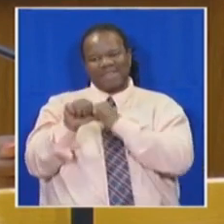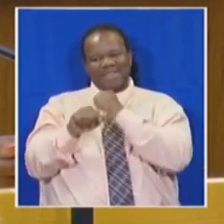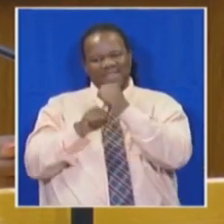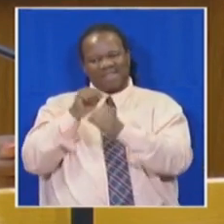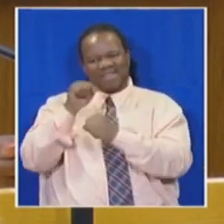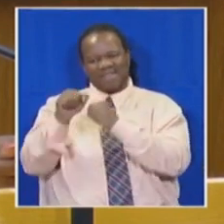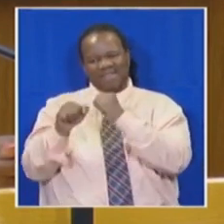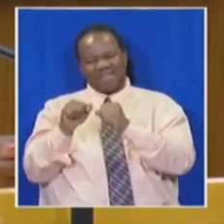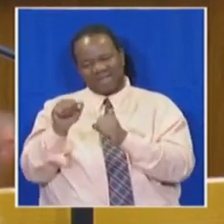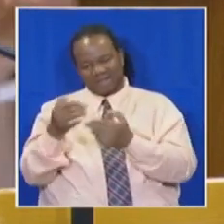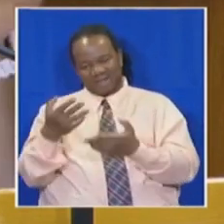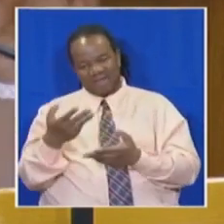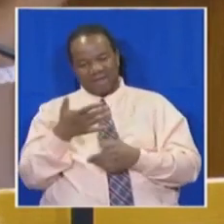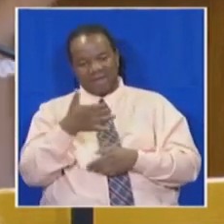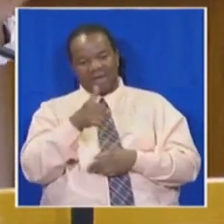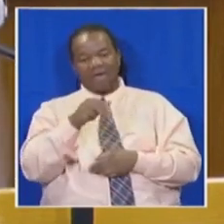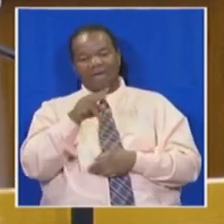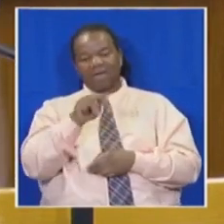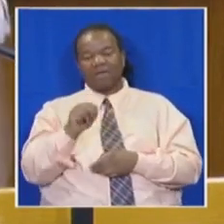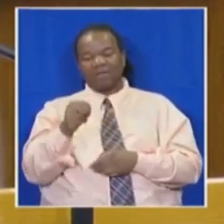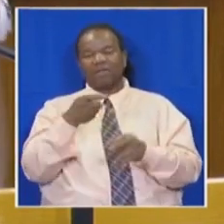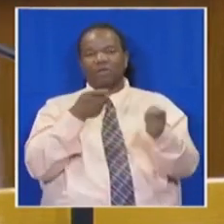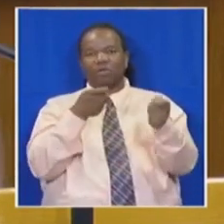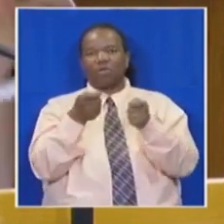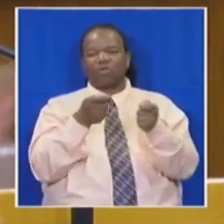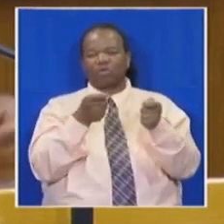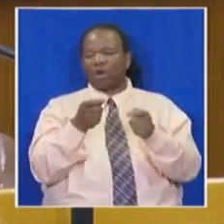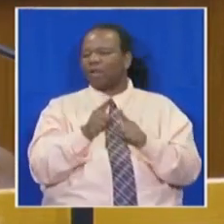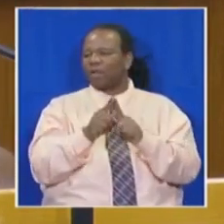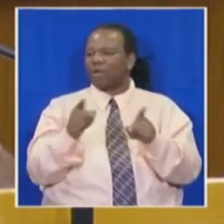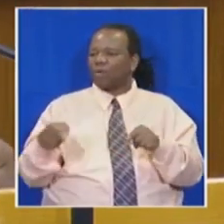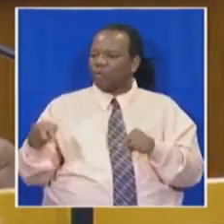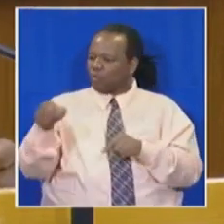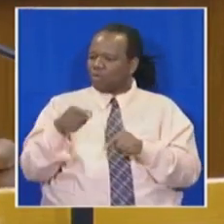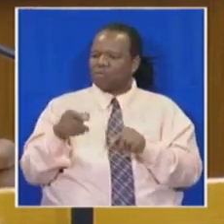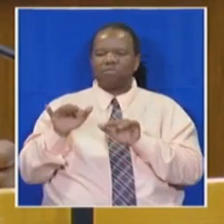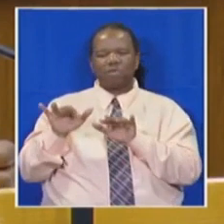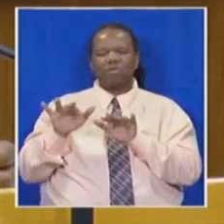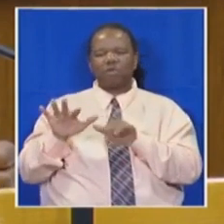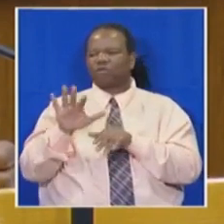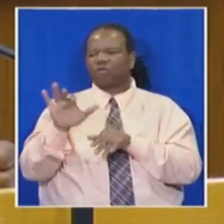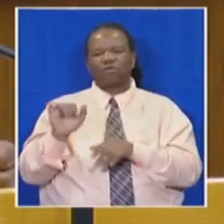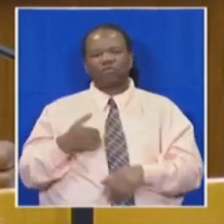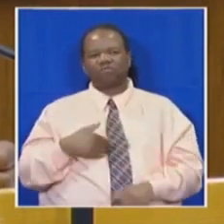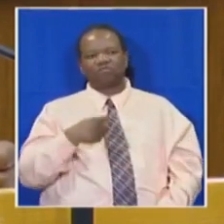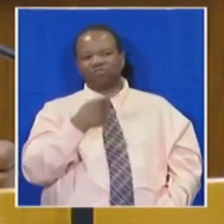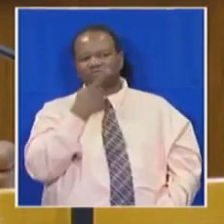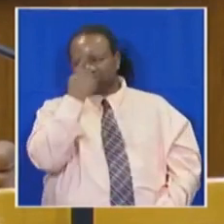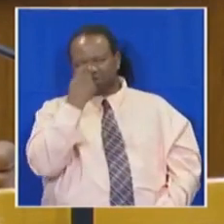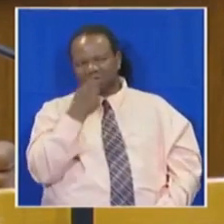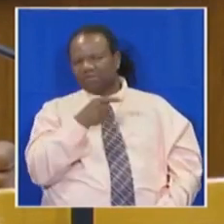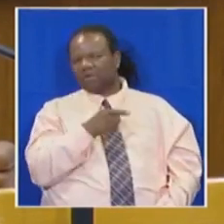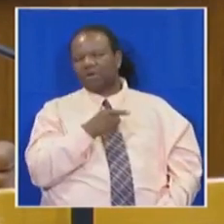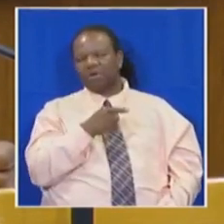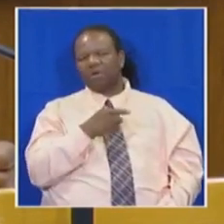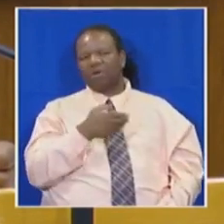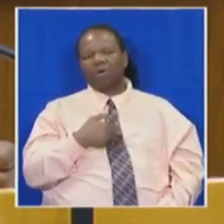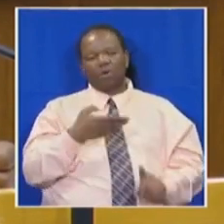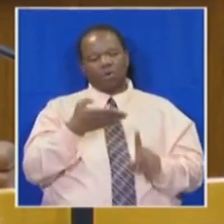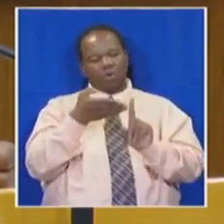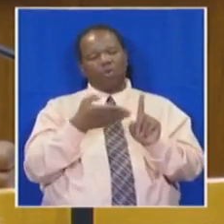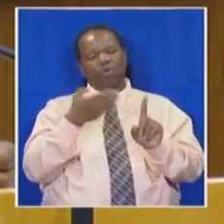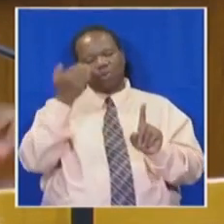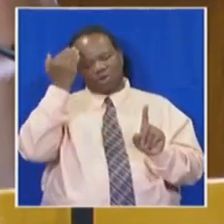in power. But as South Africans, we are not going to fall for it. South Africans know very well that you have failed